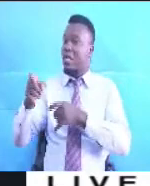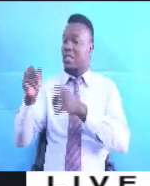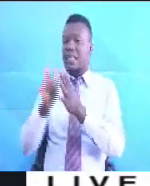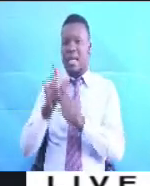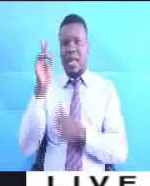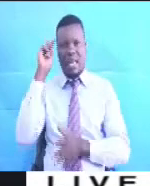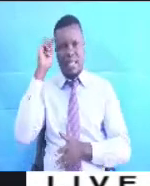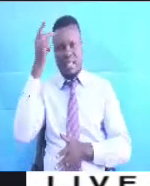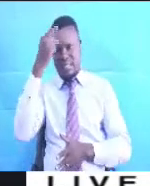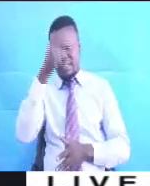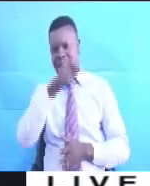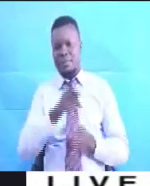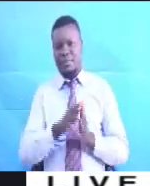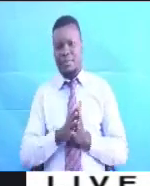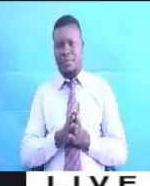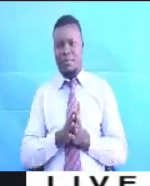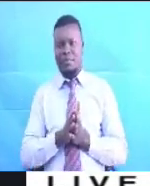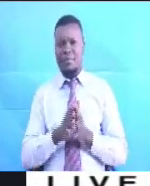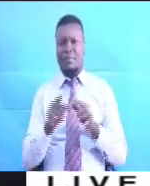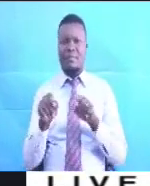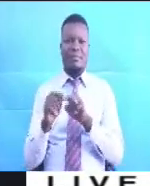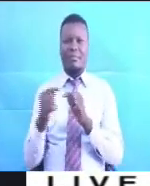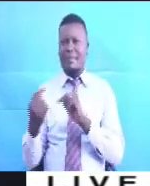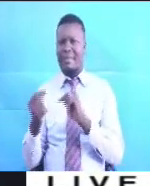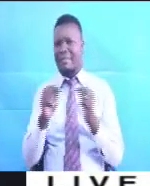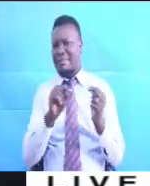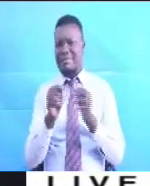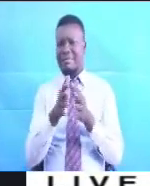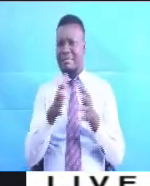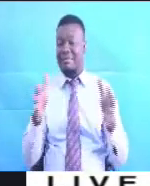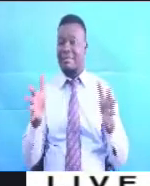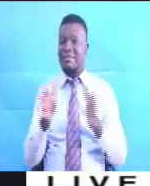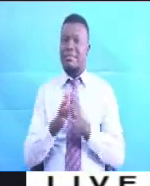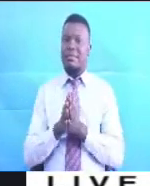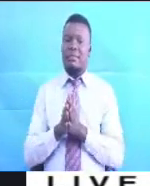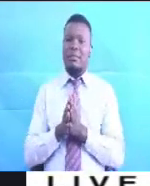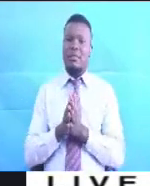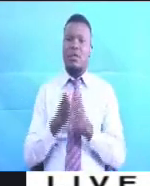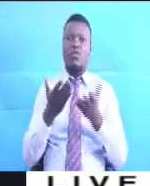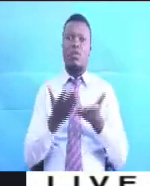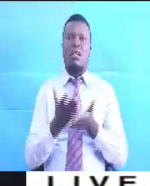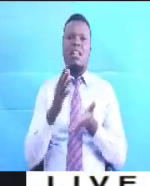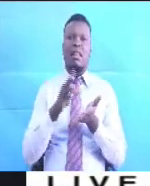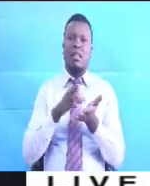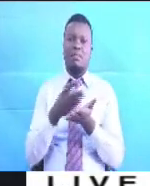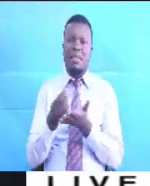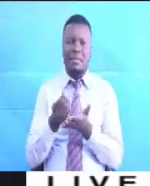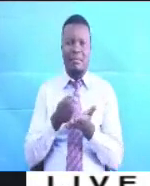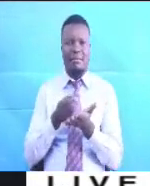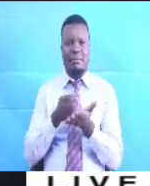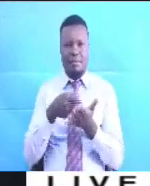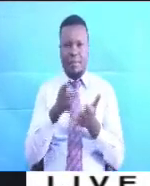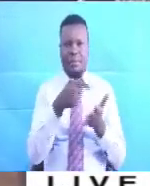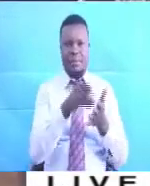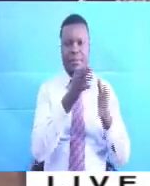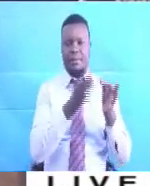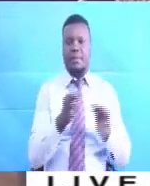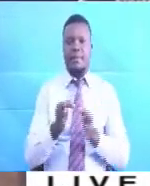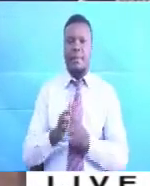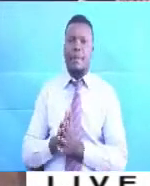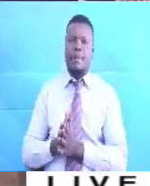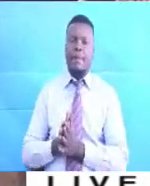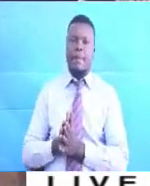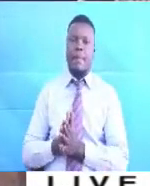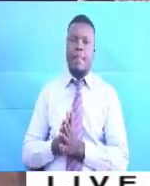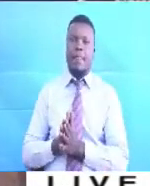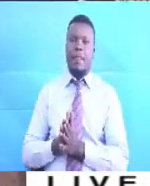prices rising and then feeding into costs of transport and costs of commodities. And also